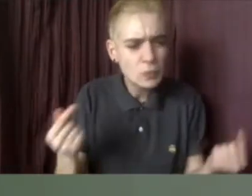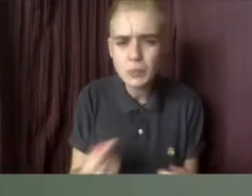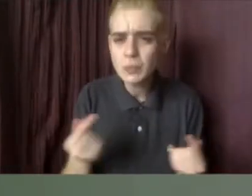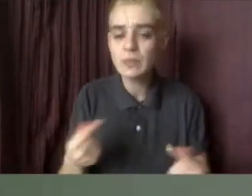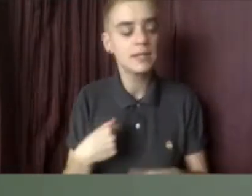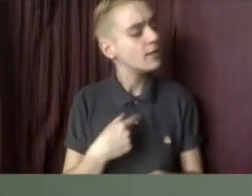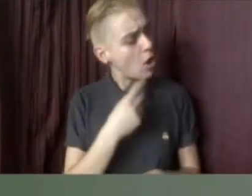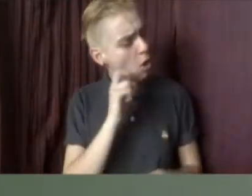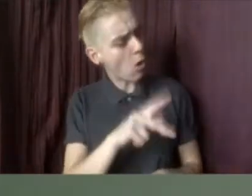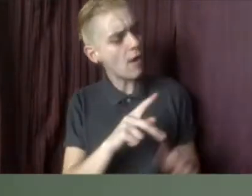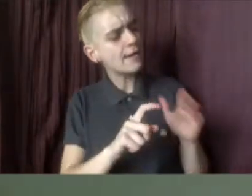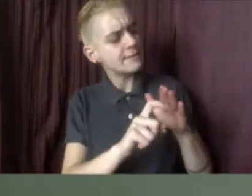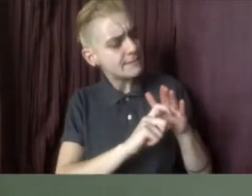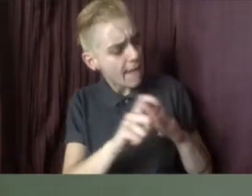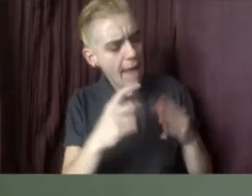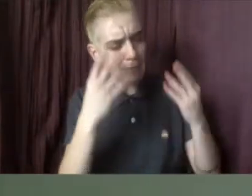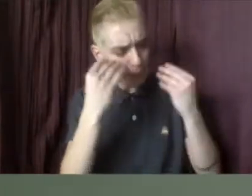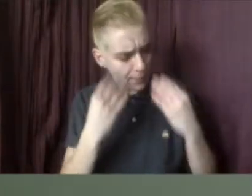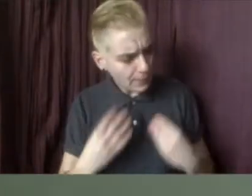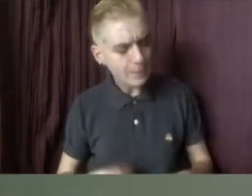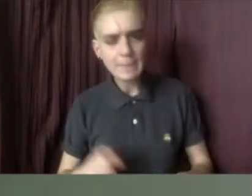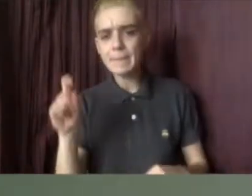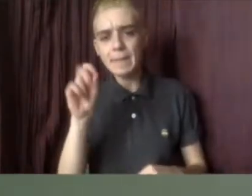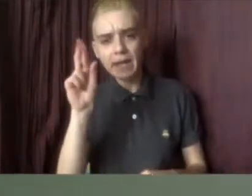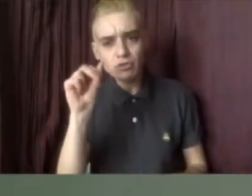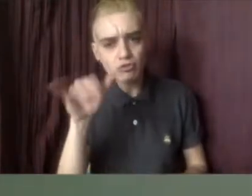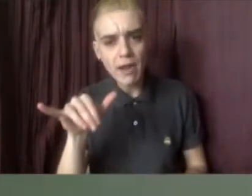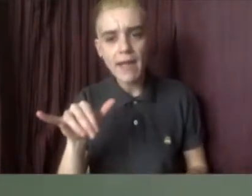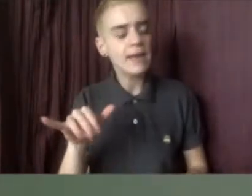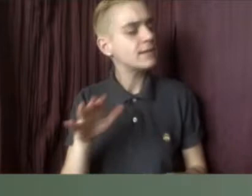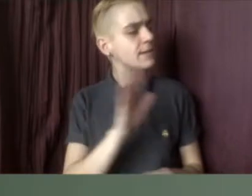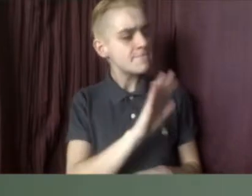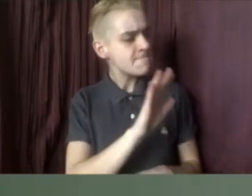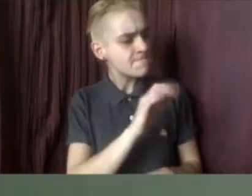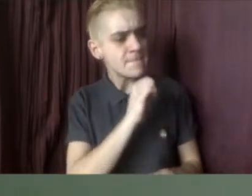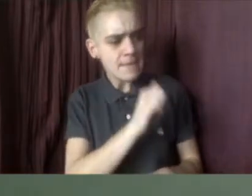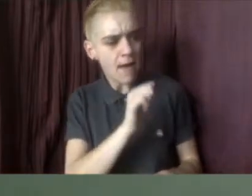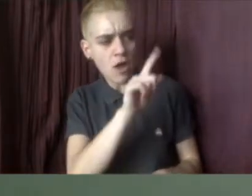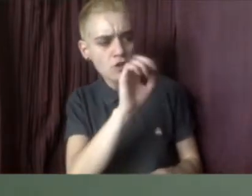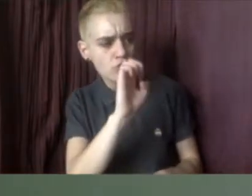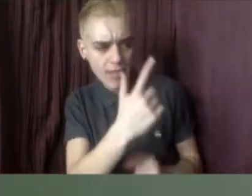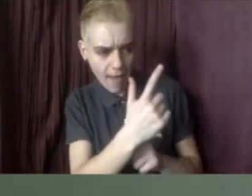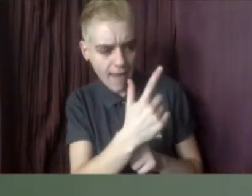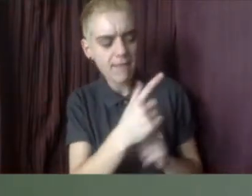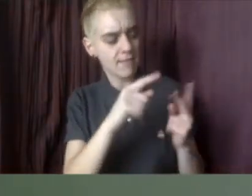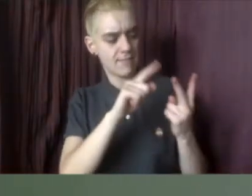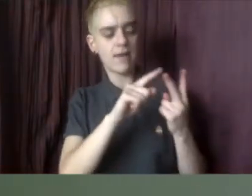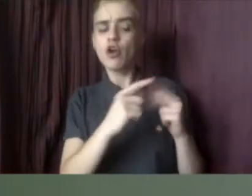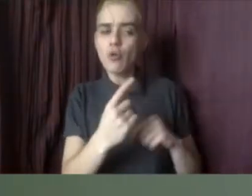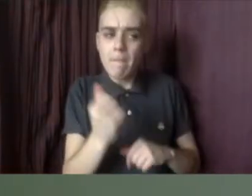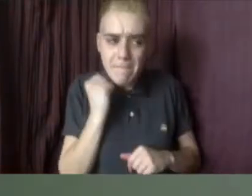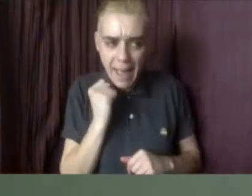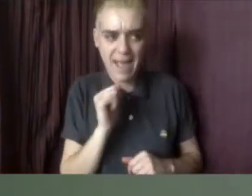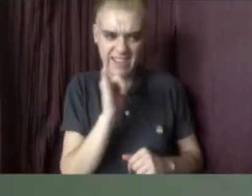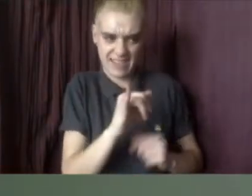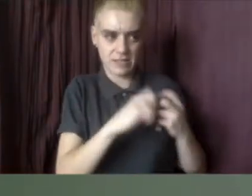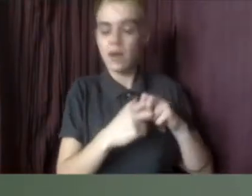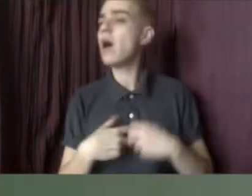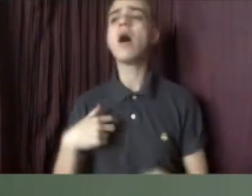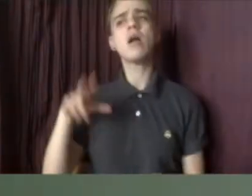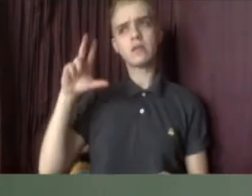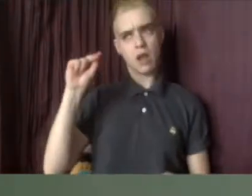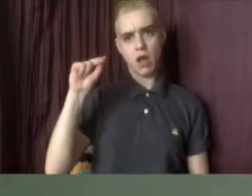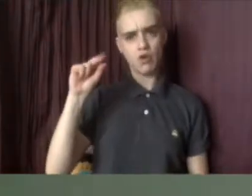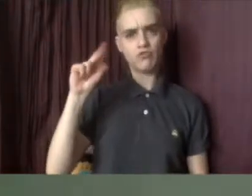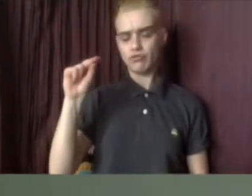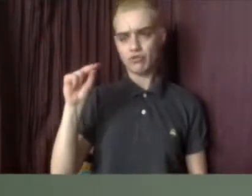without a doubt, that the pain is in my leg. So stop looking at my back. The pain is in my leg. And I think that those of what we call now the big lie,